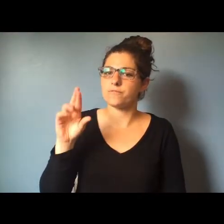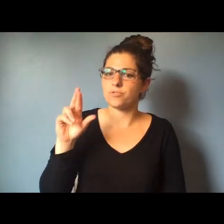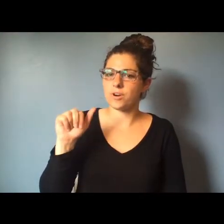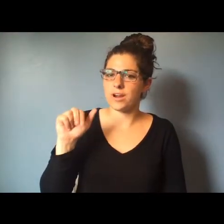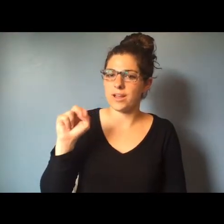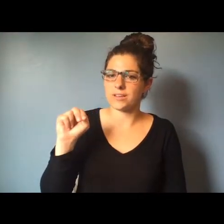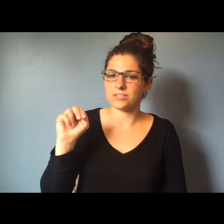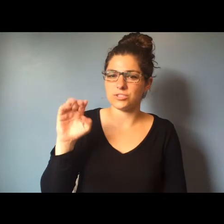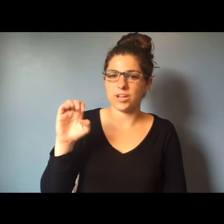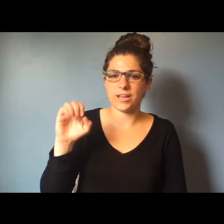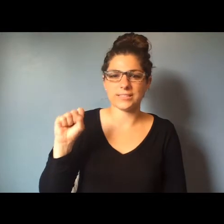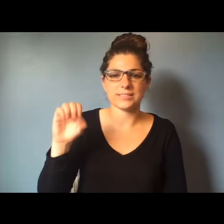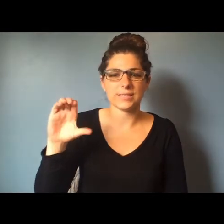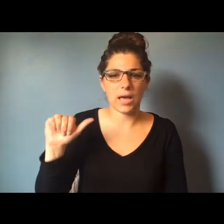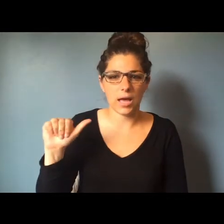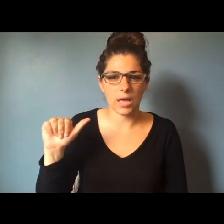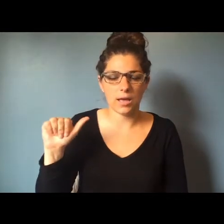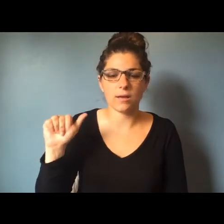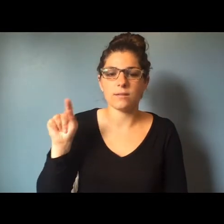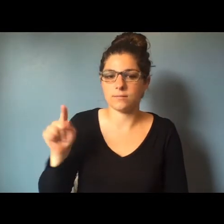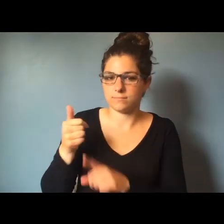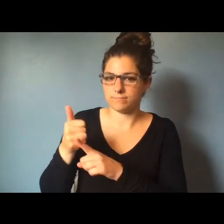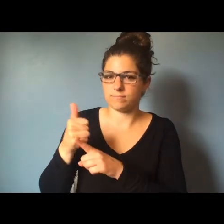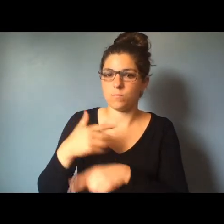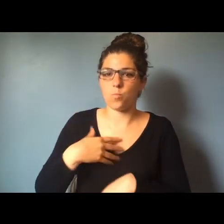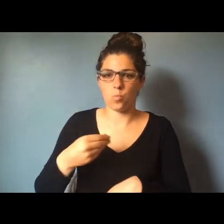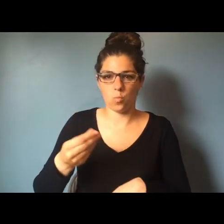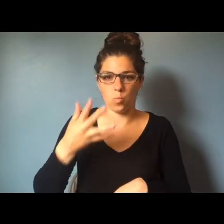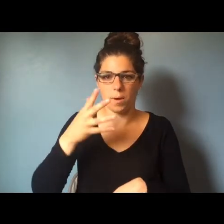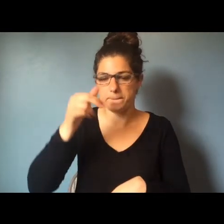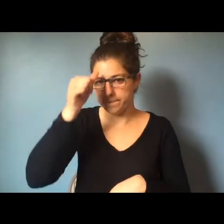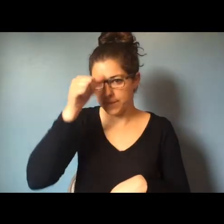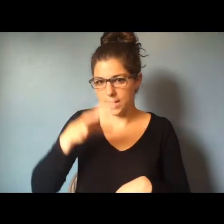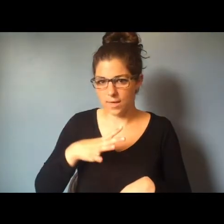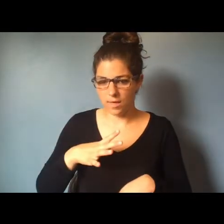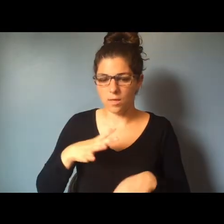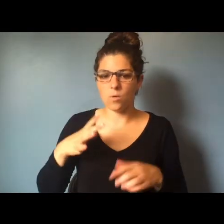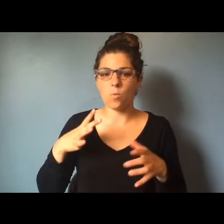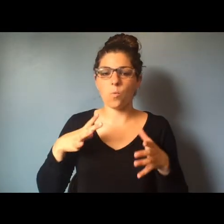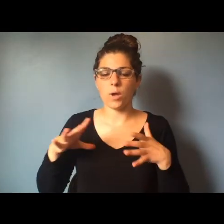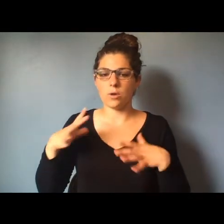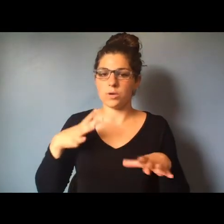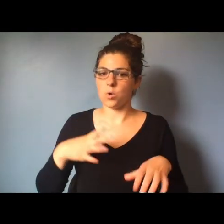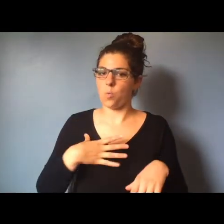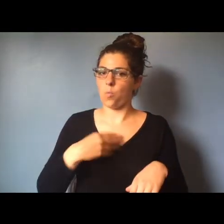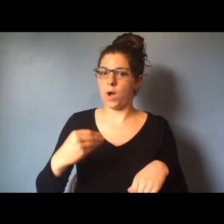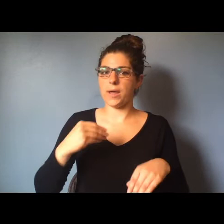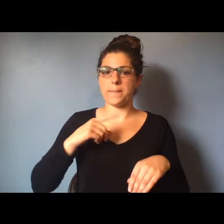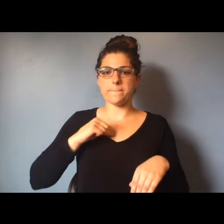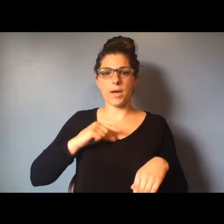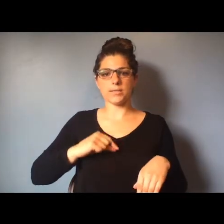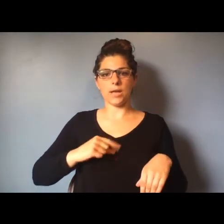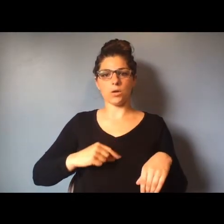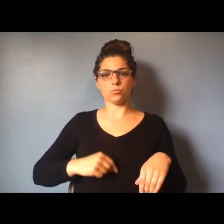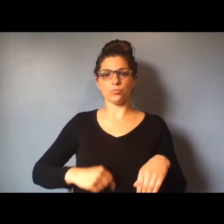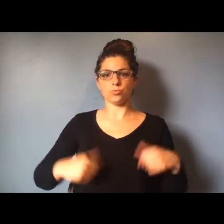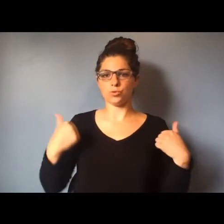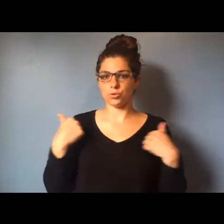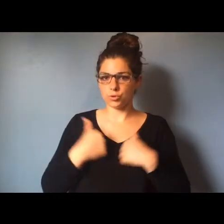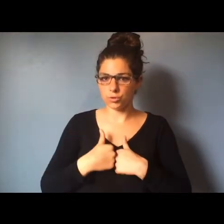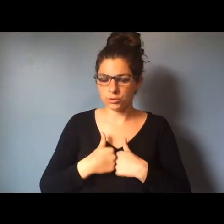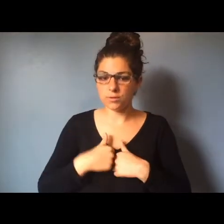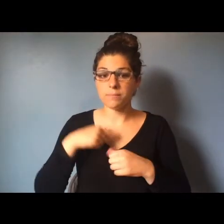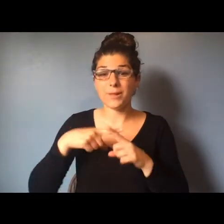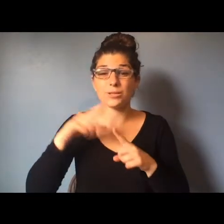Francesco, who is a white male. He's wearing a white button-down shirt. He also has